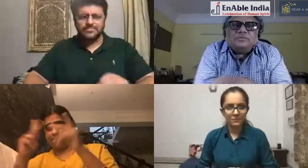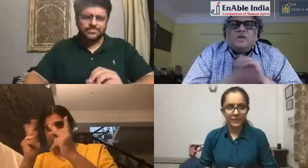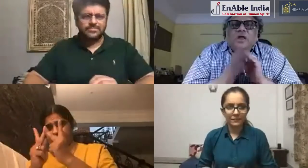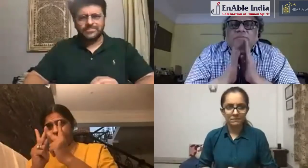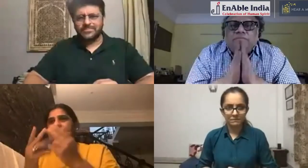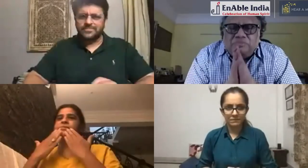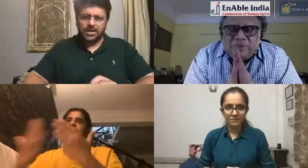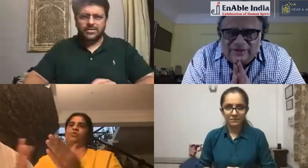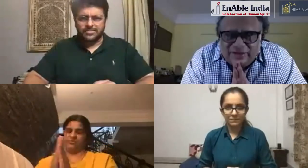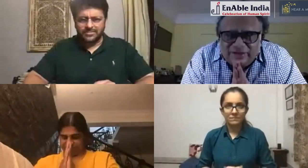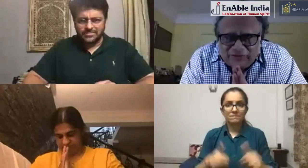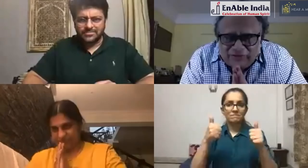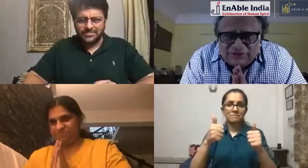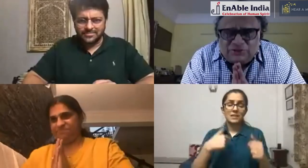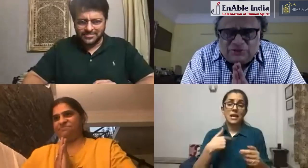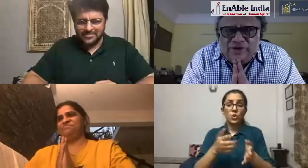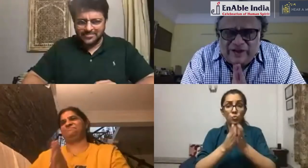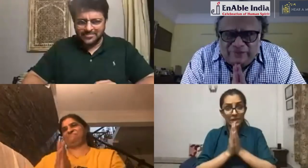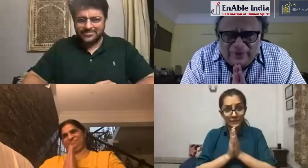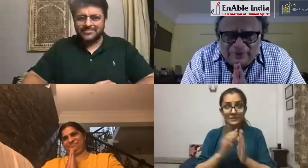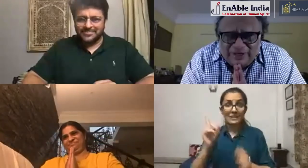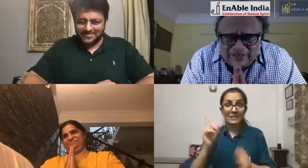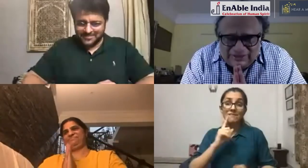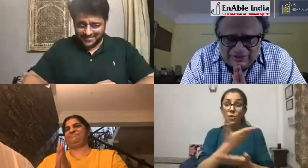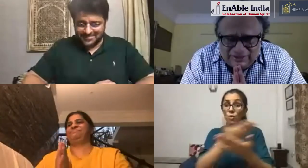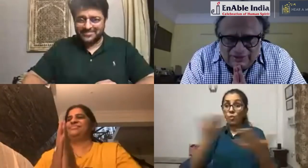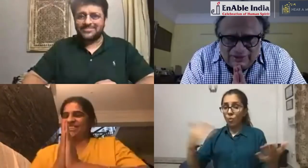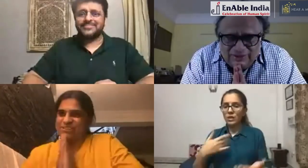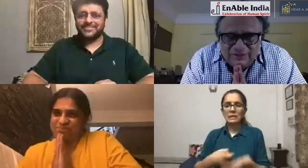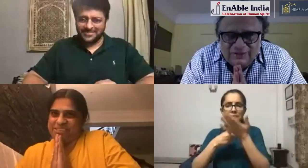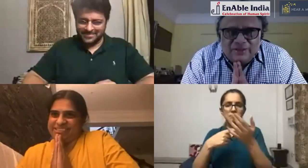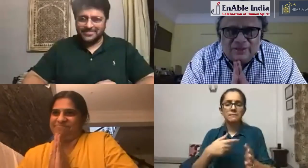days is fine. My request to deaf people is,